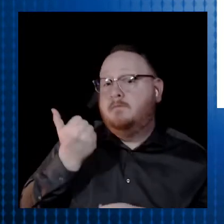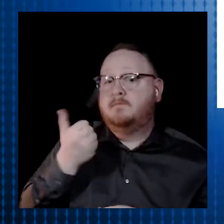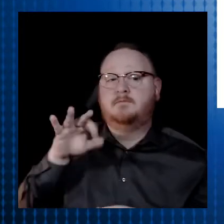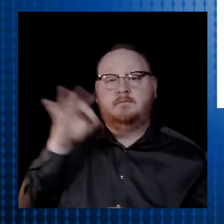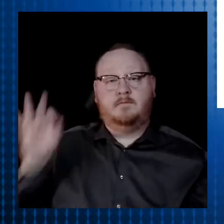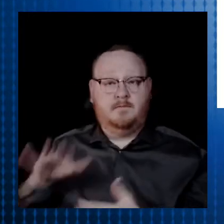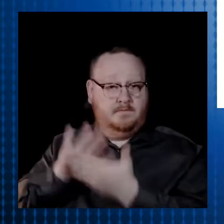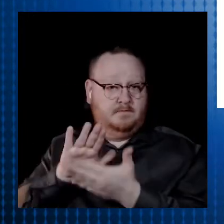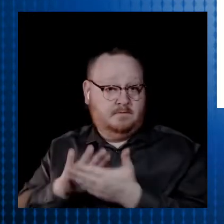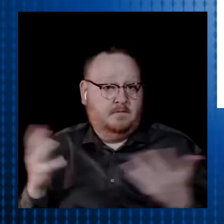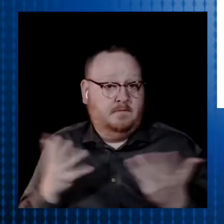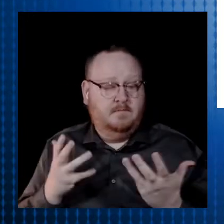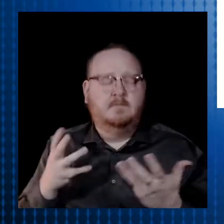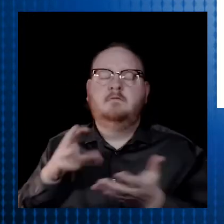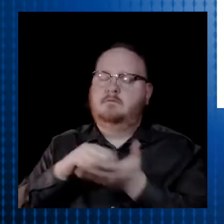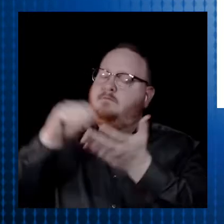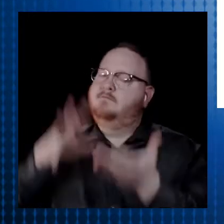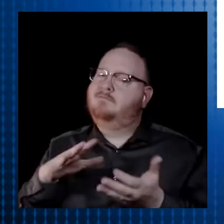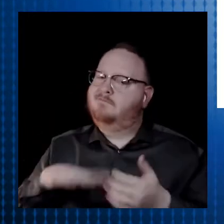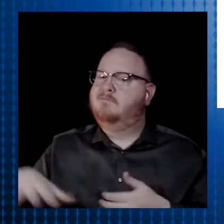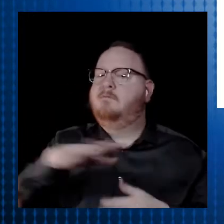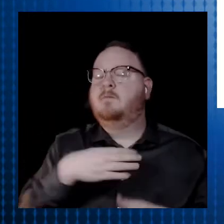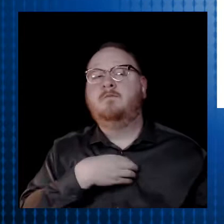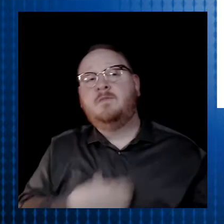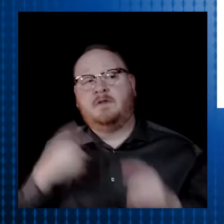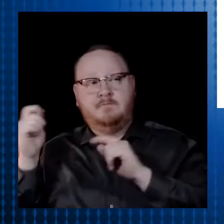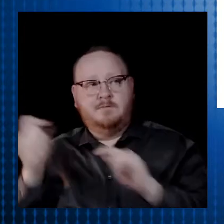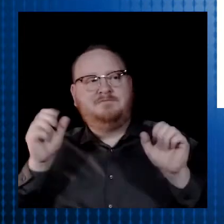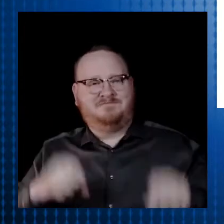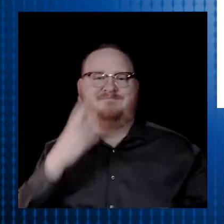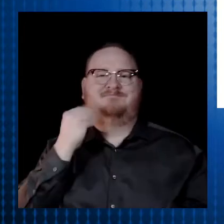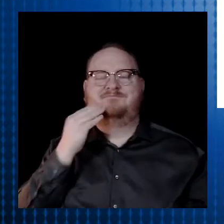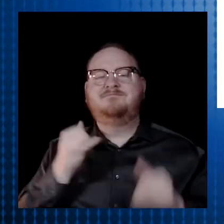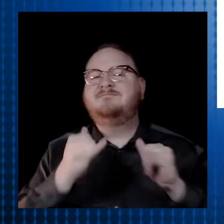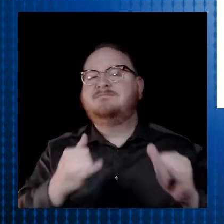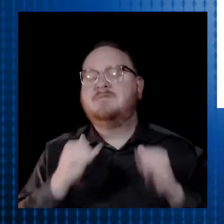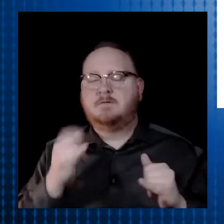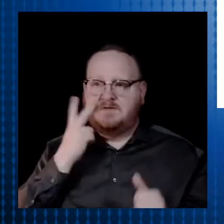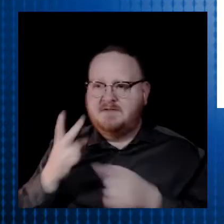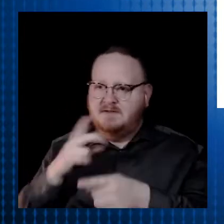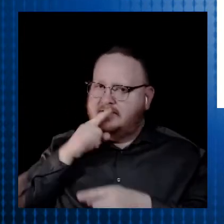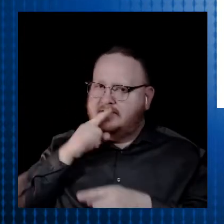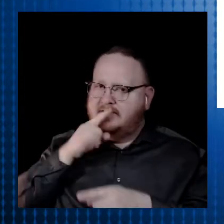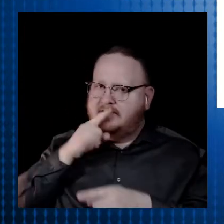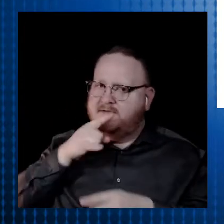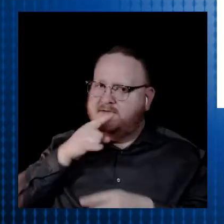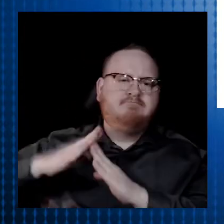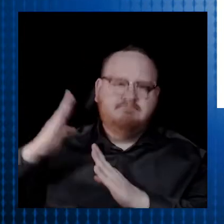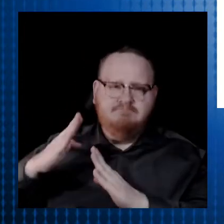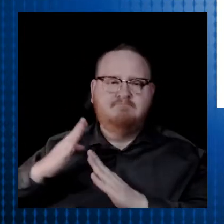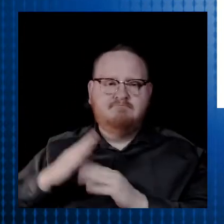students. I wish everyone could walk in my shoes and see how great these kids are. More importantly, I want our students